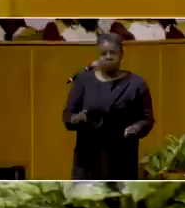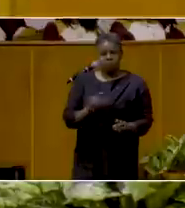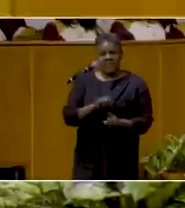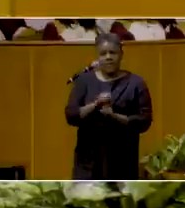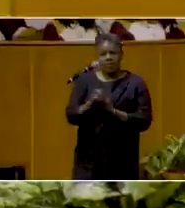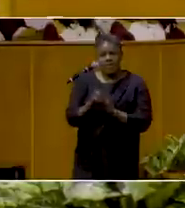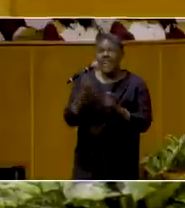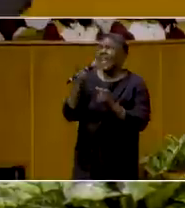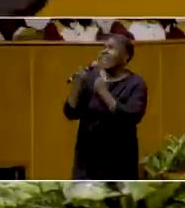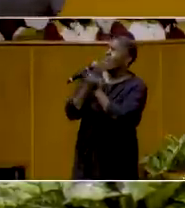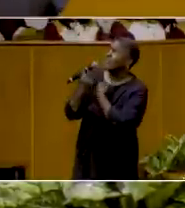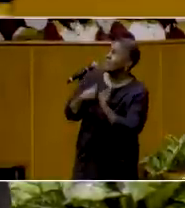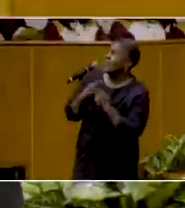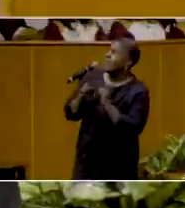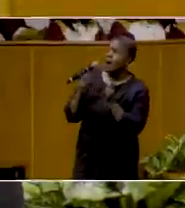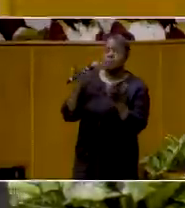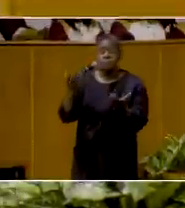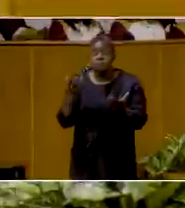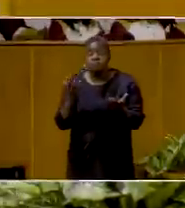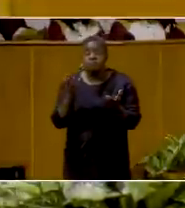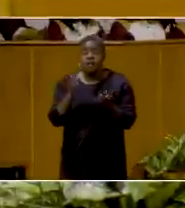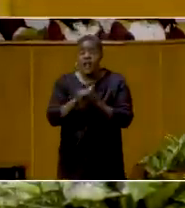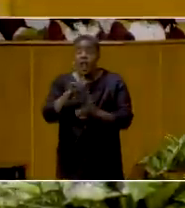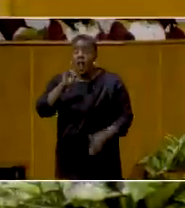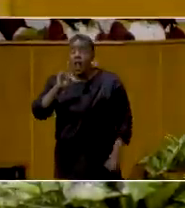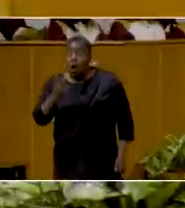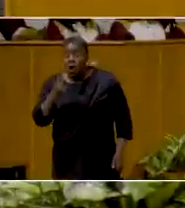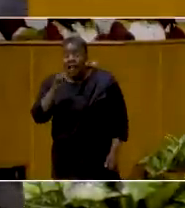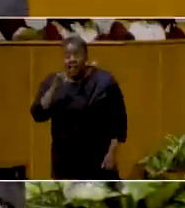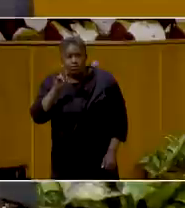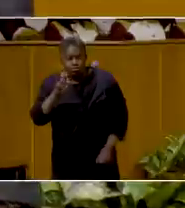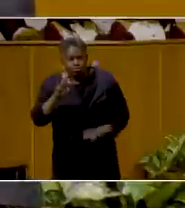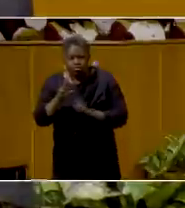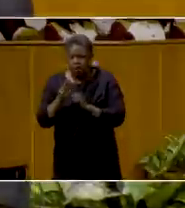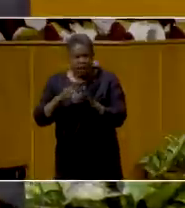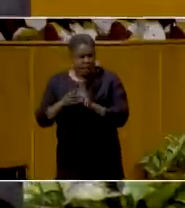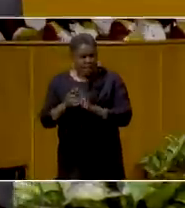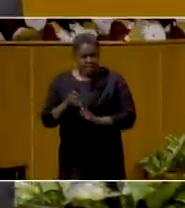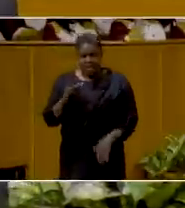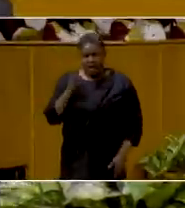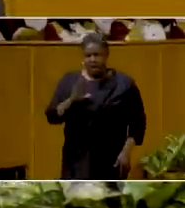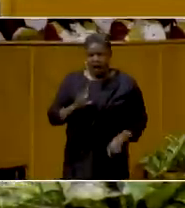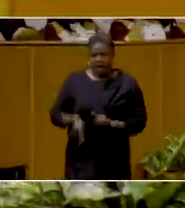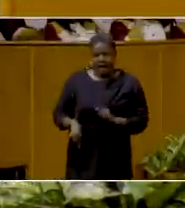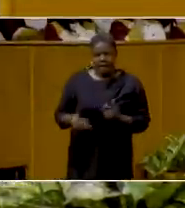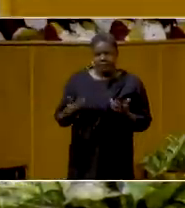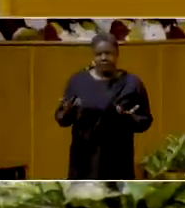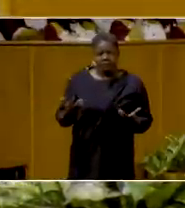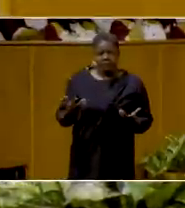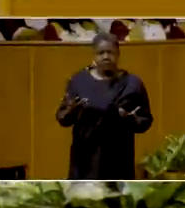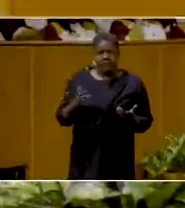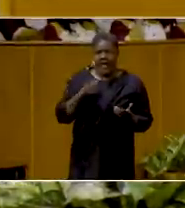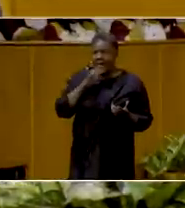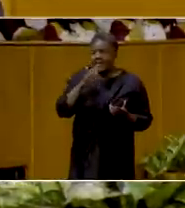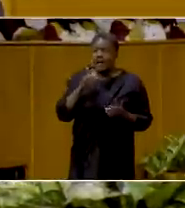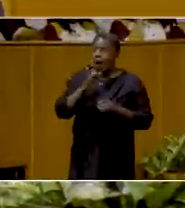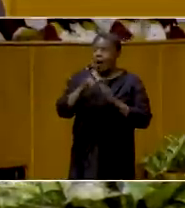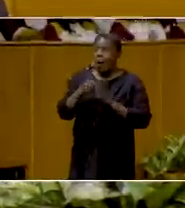He loves me, but the fact that it's lung cancer must mean that God can't, so God is not omnipotent.